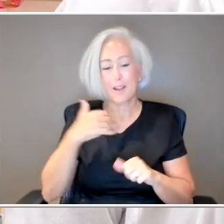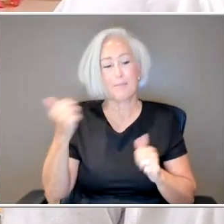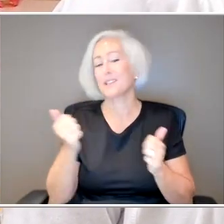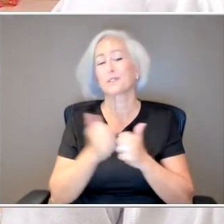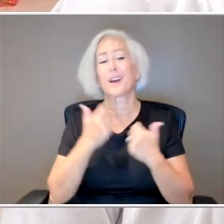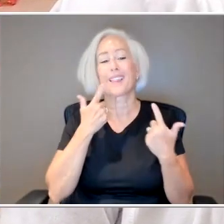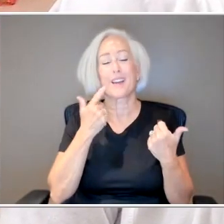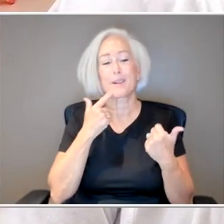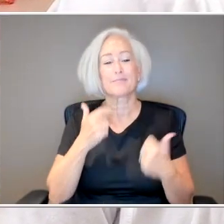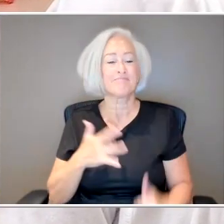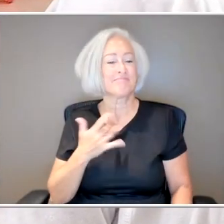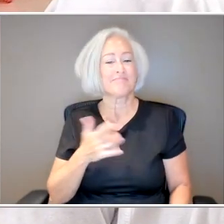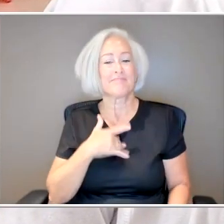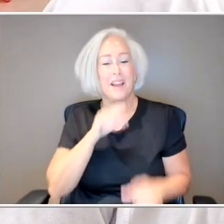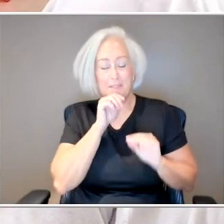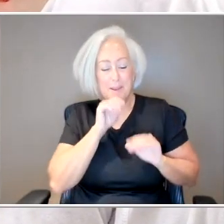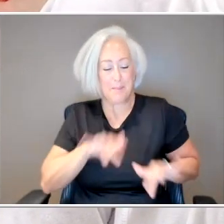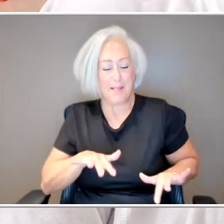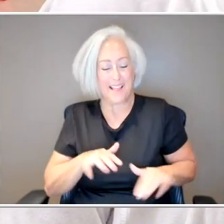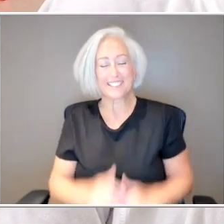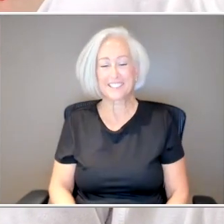blessed.